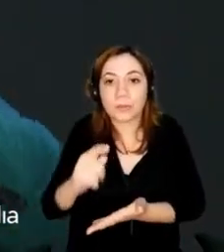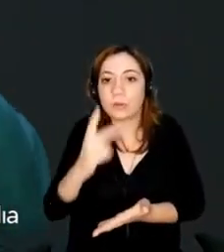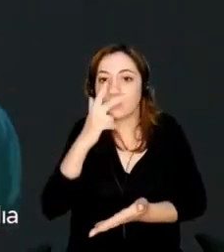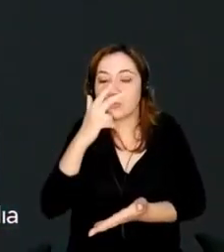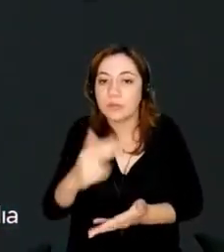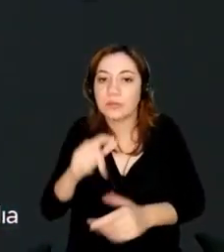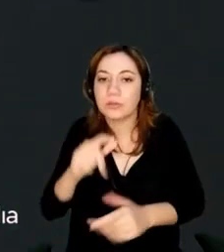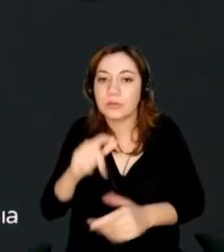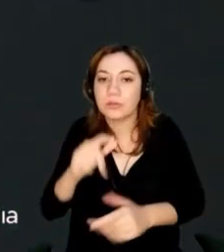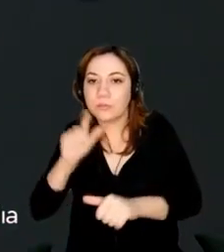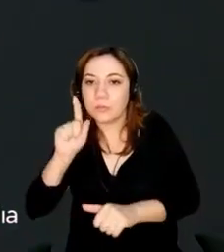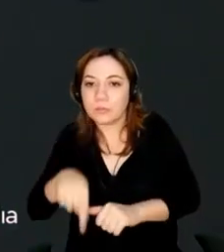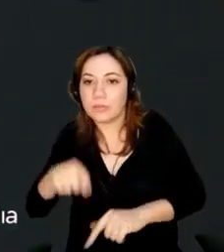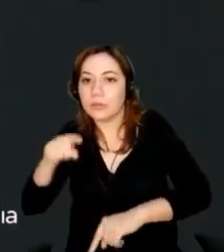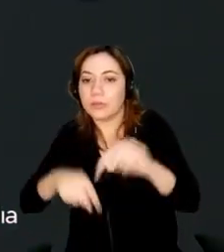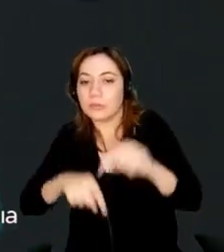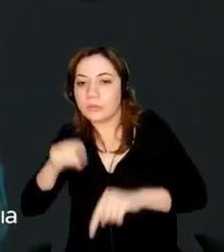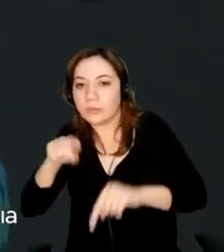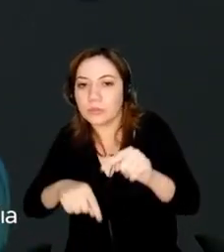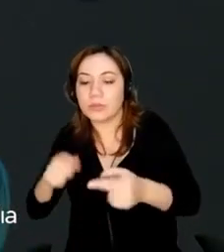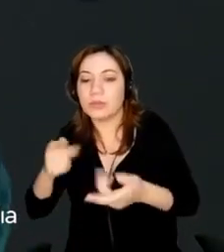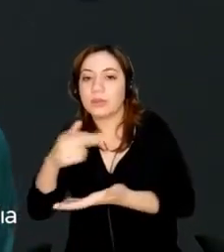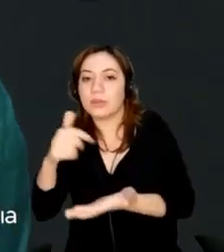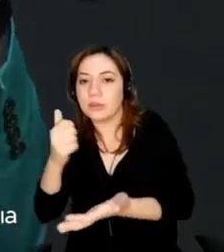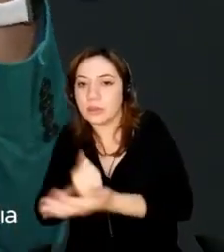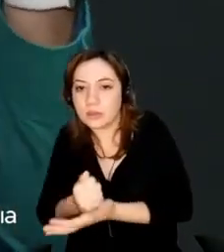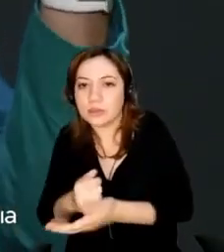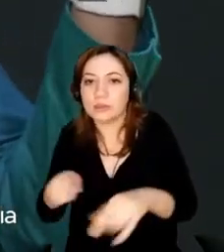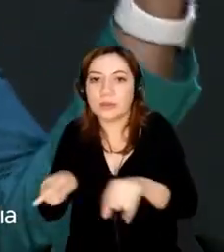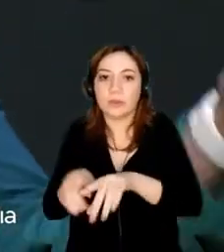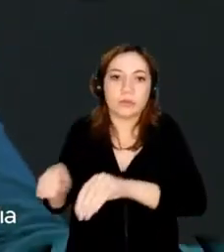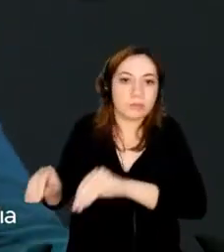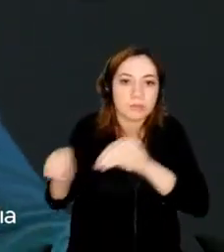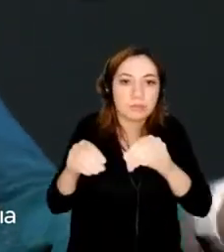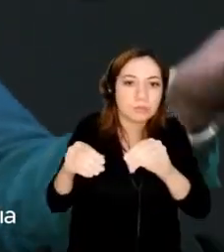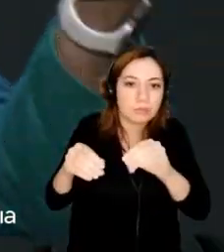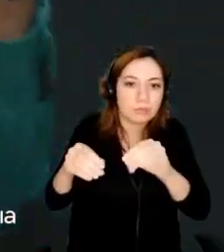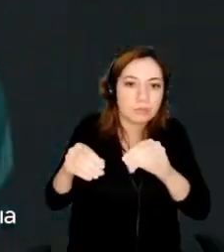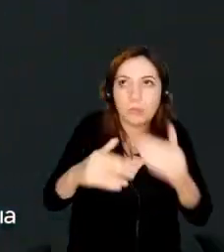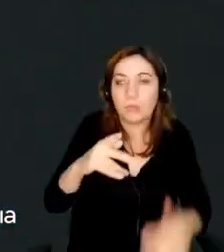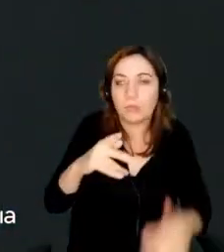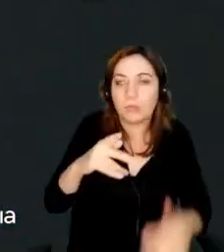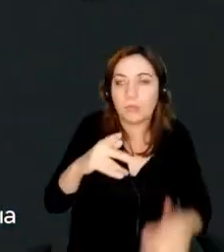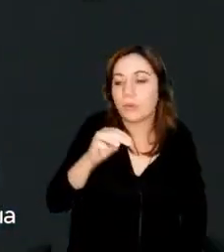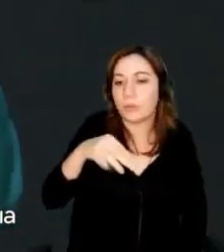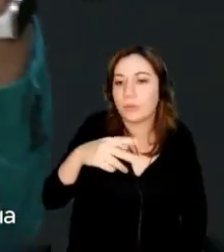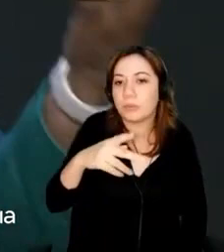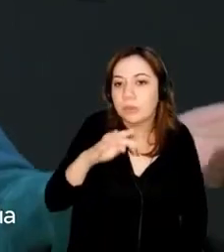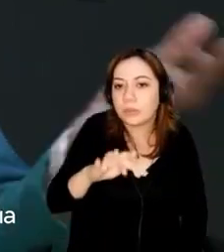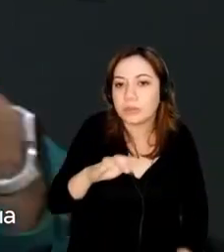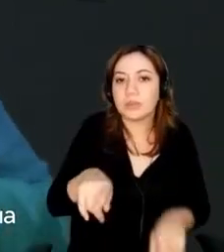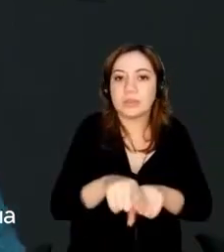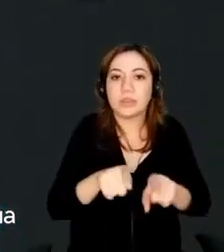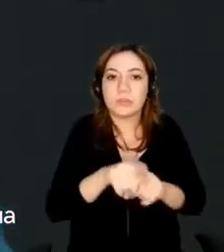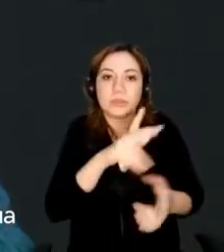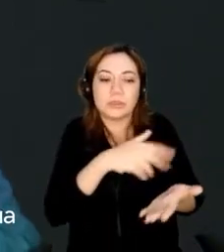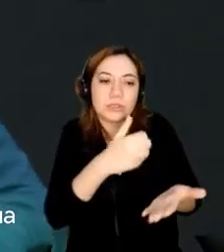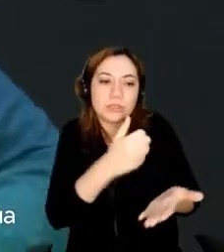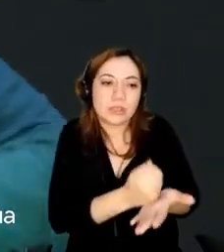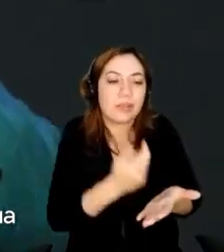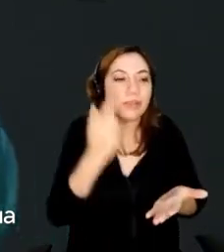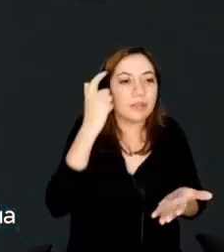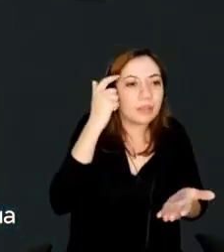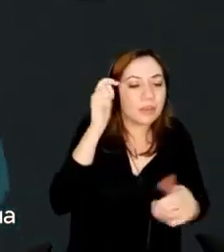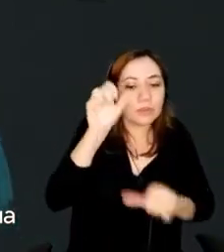might evolve, or things might evolve to prompt designers, and you might have design thinking become artificial thinking, and all sorts of kind of different things that are happening